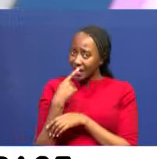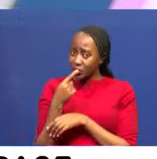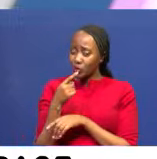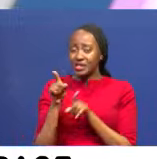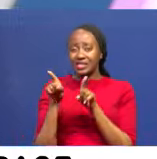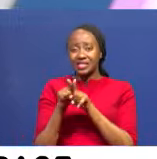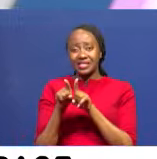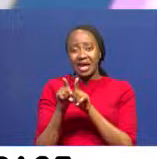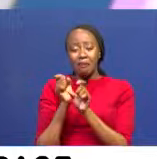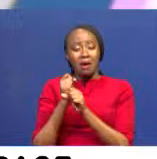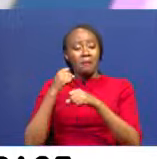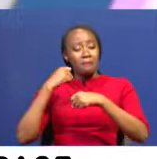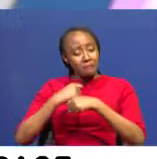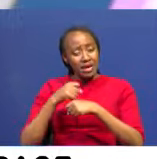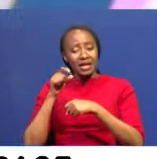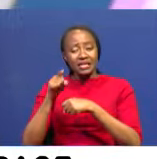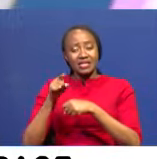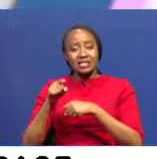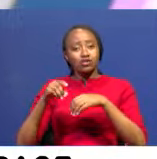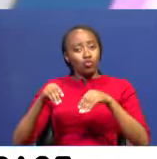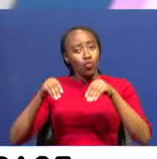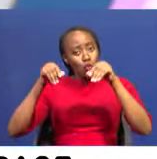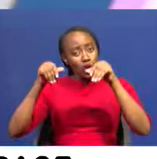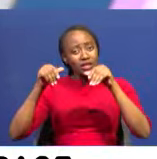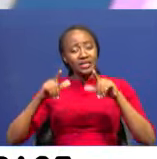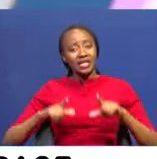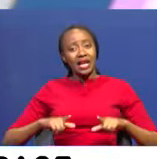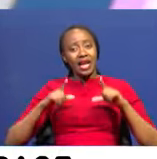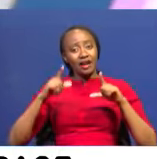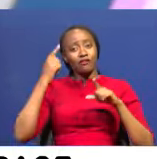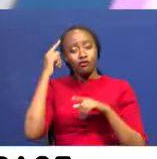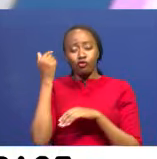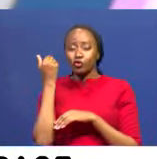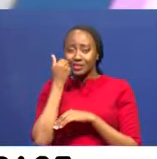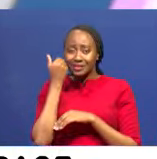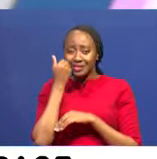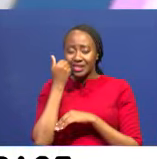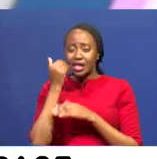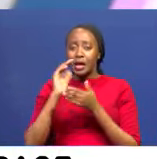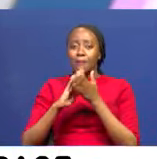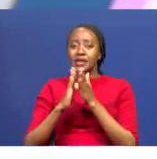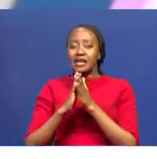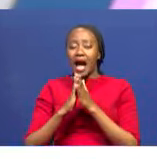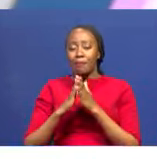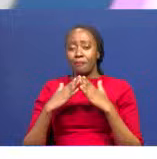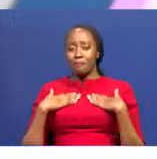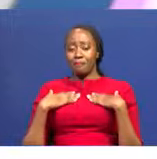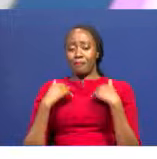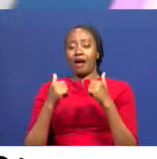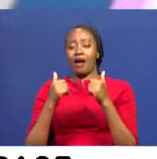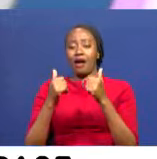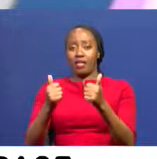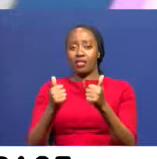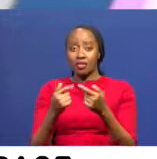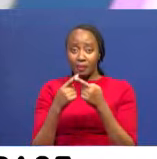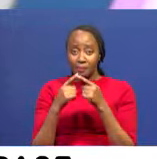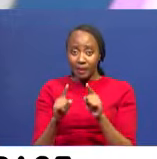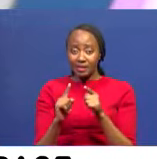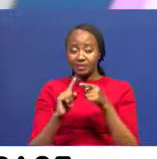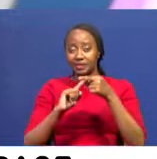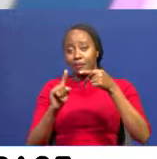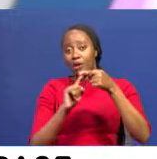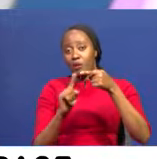rationalization aspects so that the quality of life of this patient is improved. So how we are doing that is that, number one, we are working